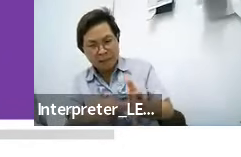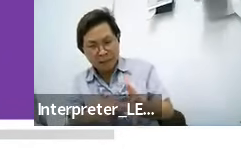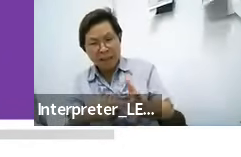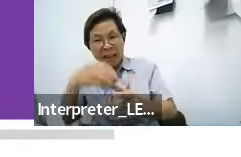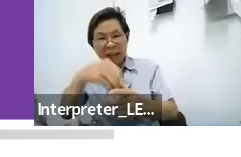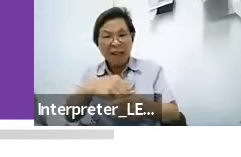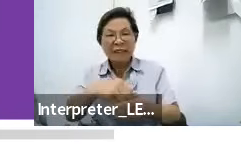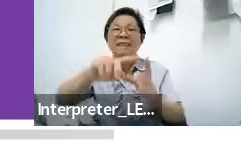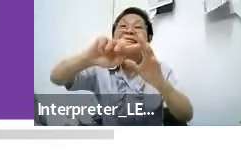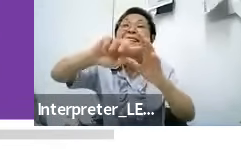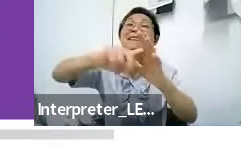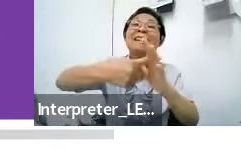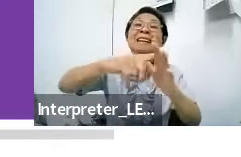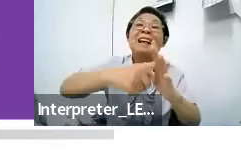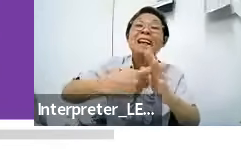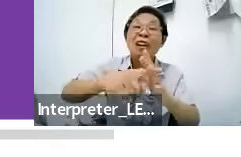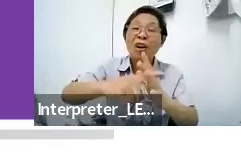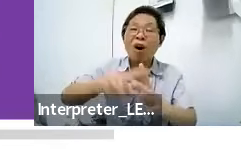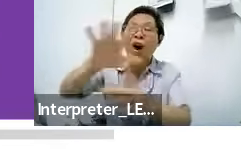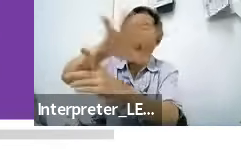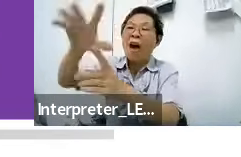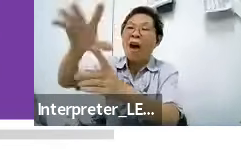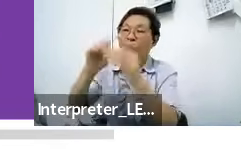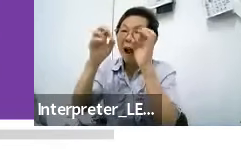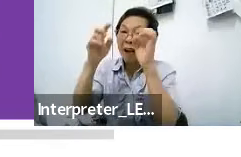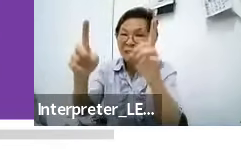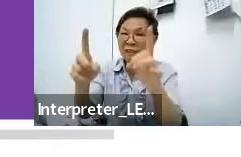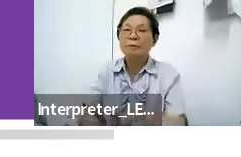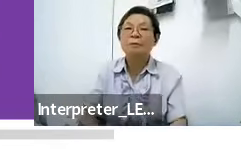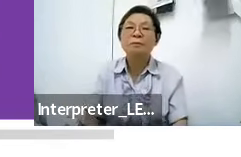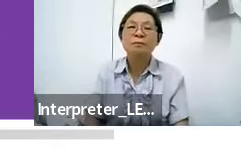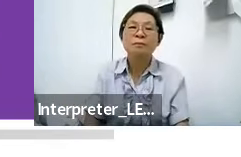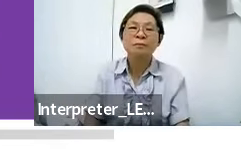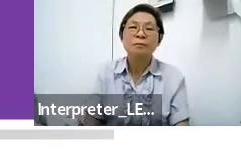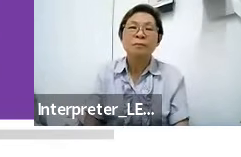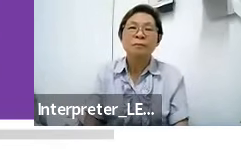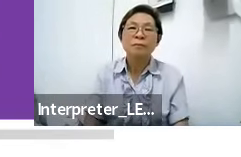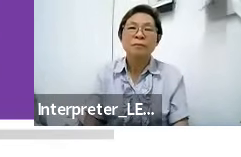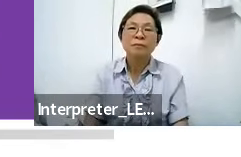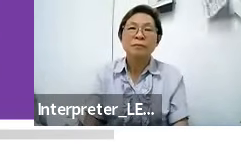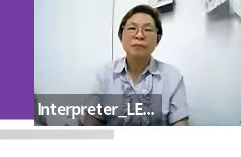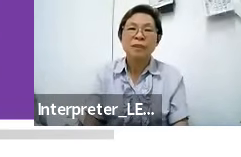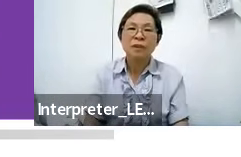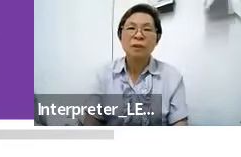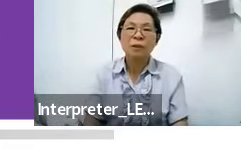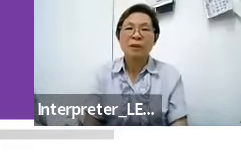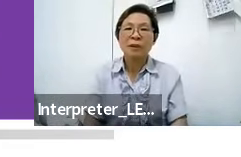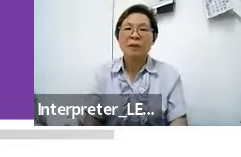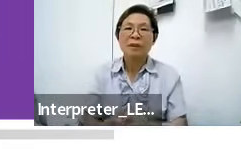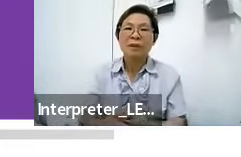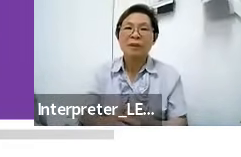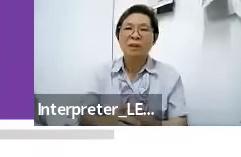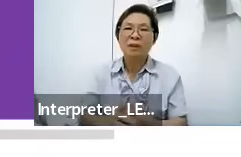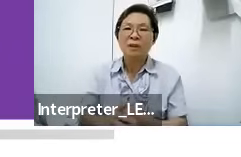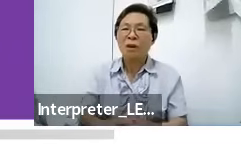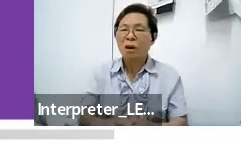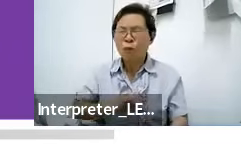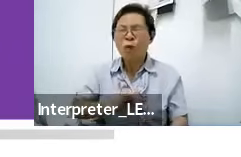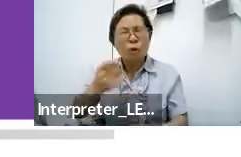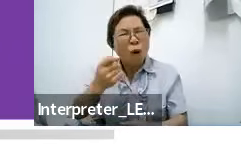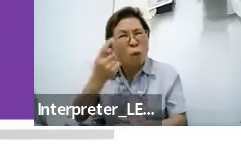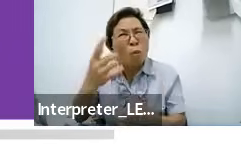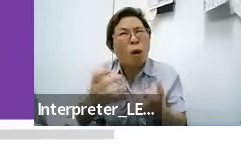the implementation of inclusive education. We would like to understand what are the